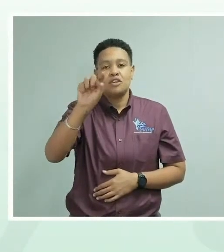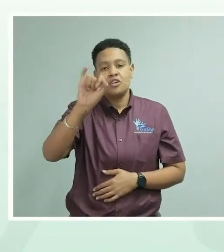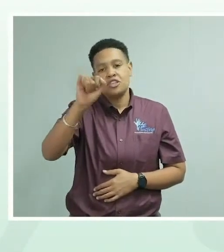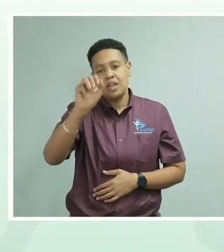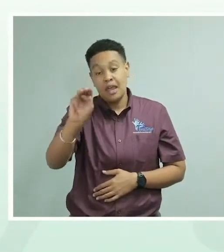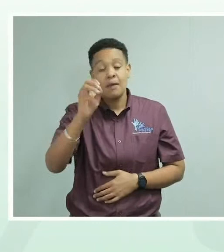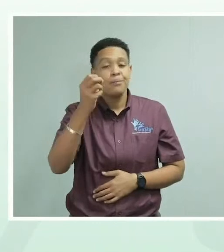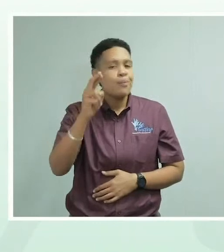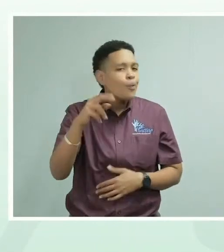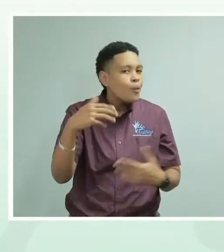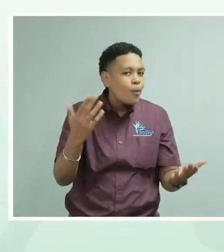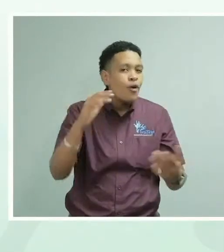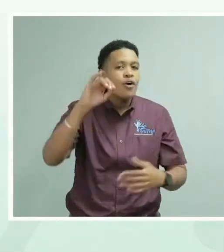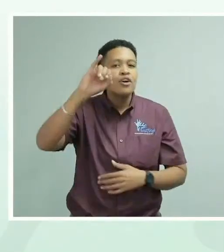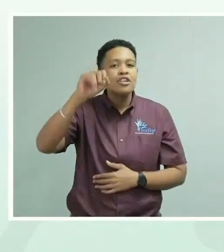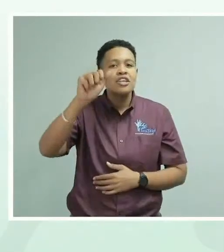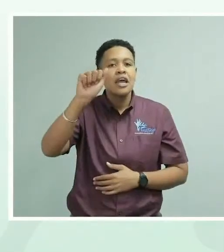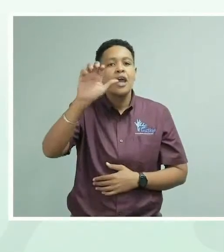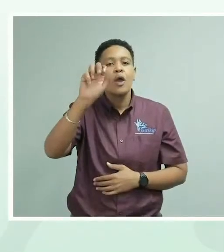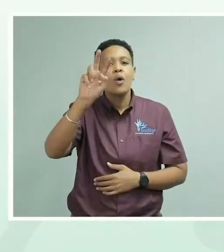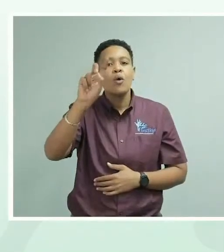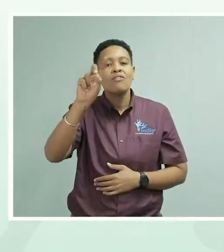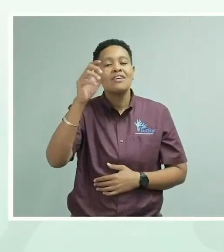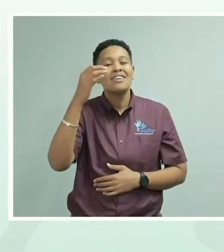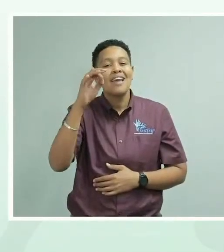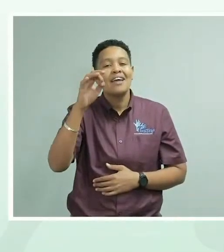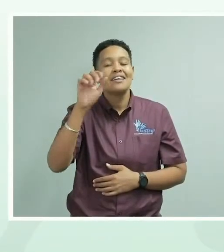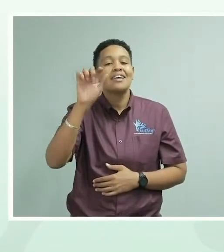covid19@moeh.gov.jm or